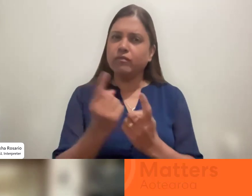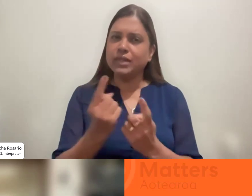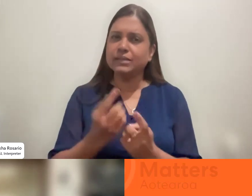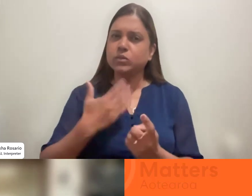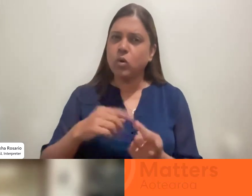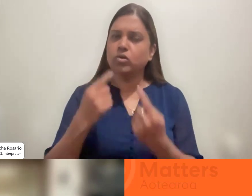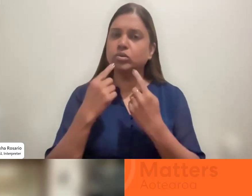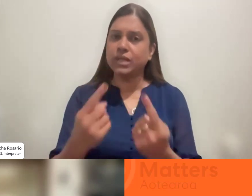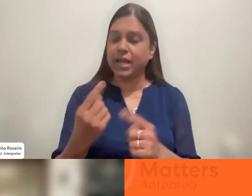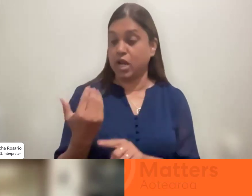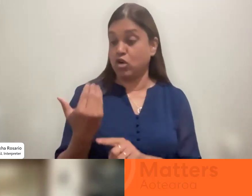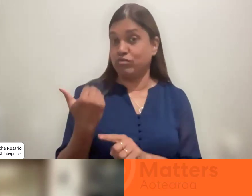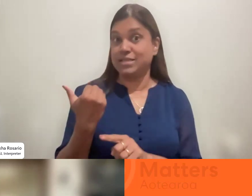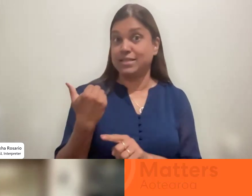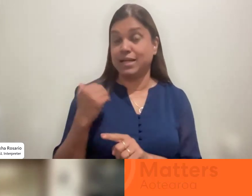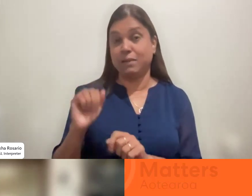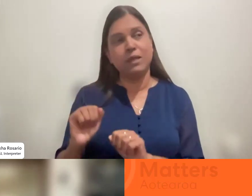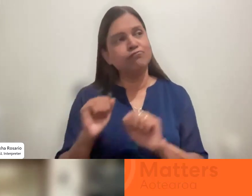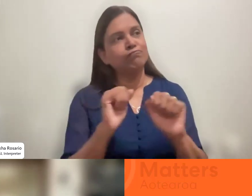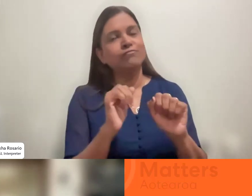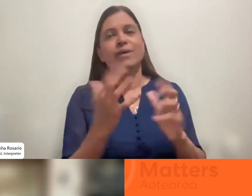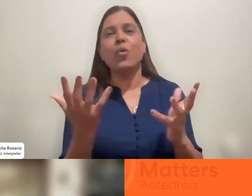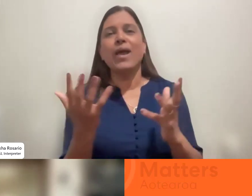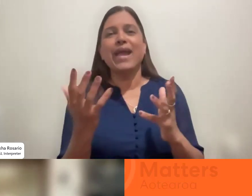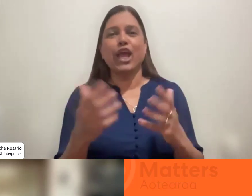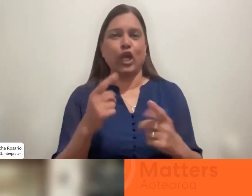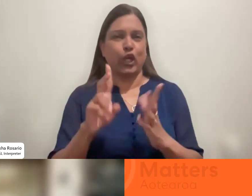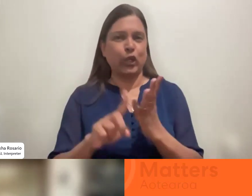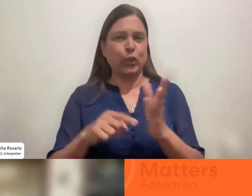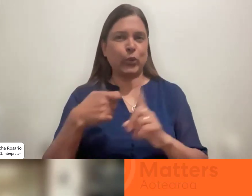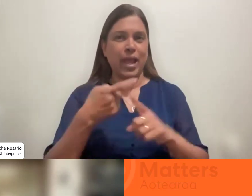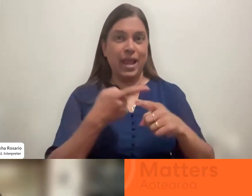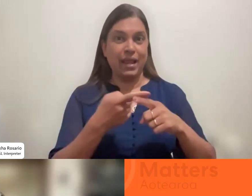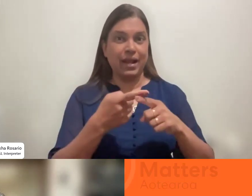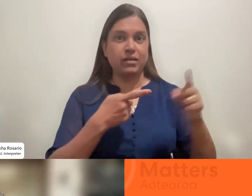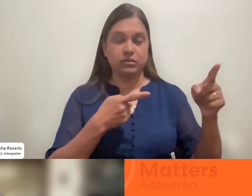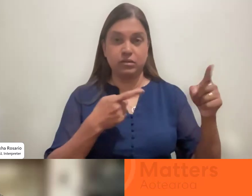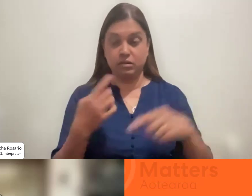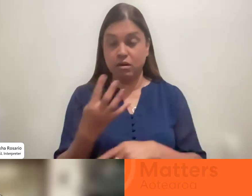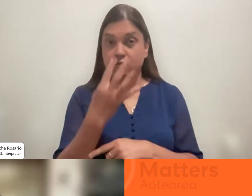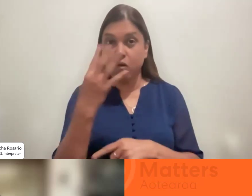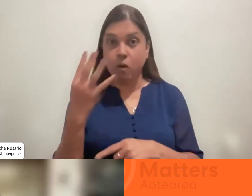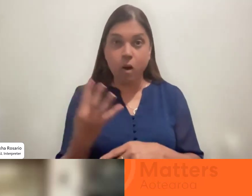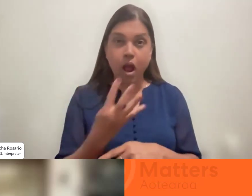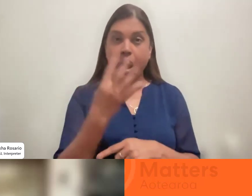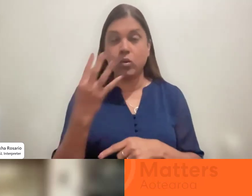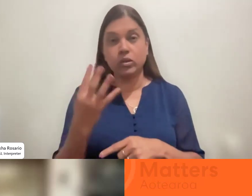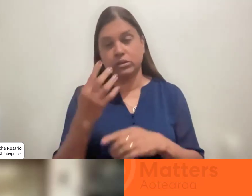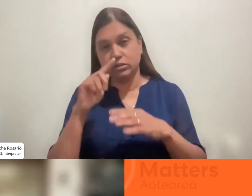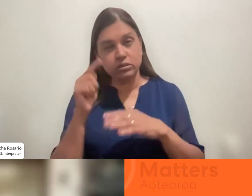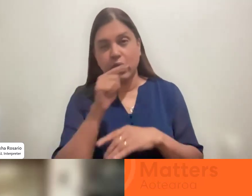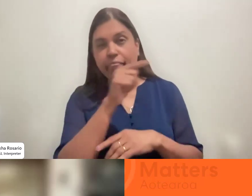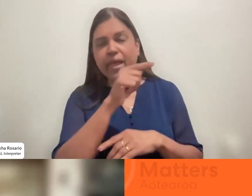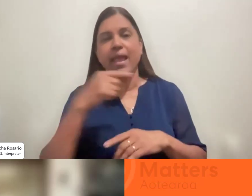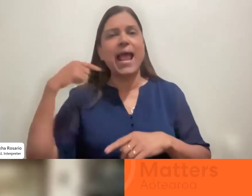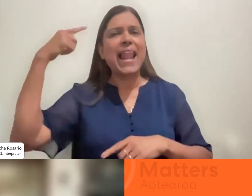I was recently in the UK and I needed to travel 4 hours and go through the London Underground. And as somebody who's